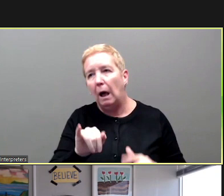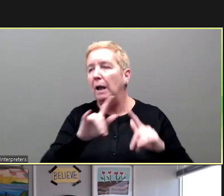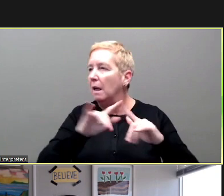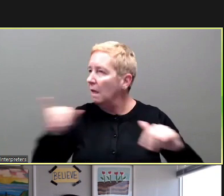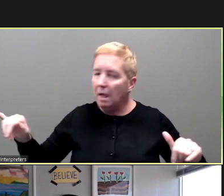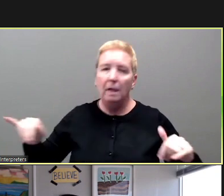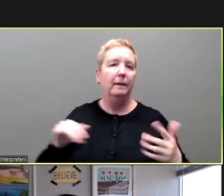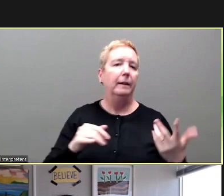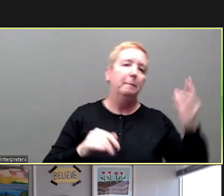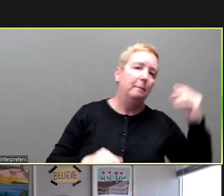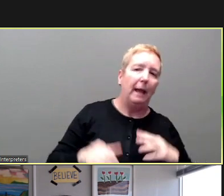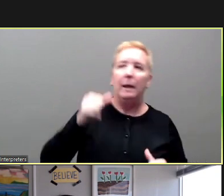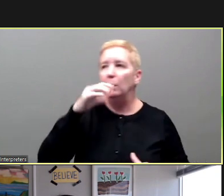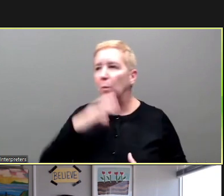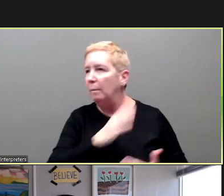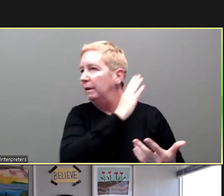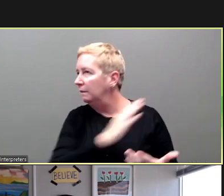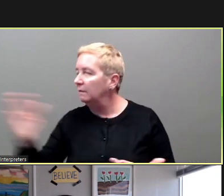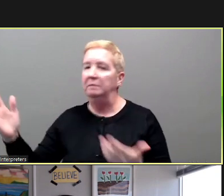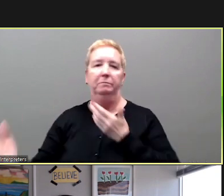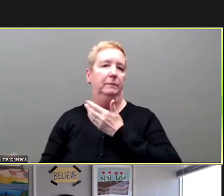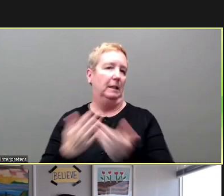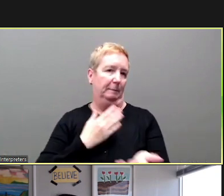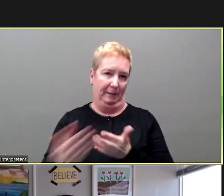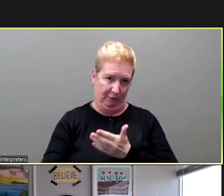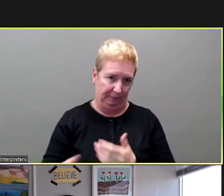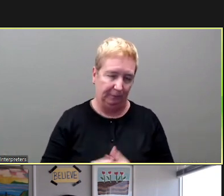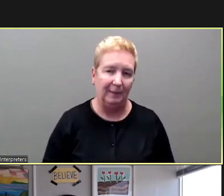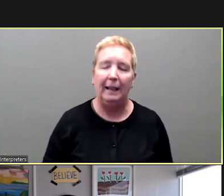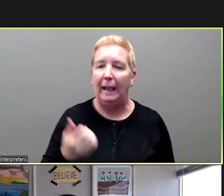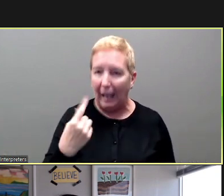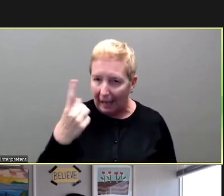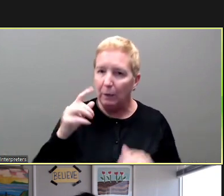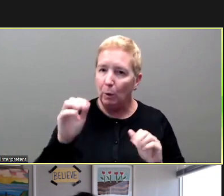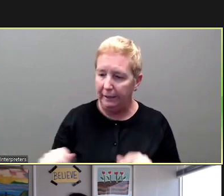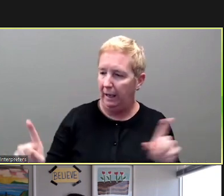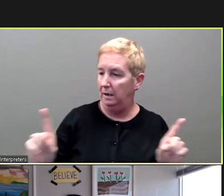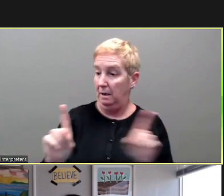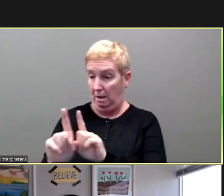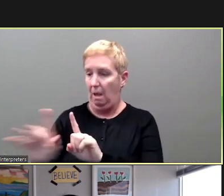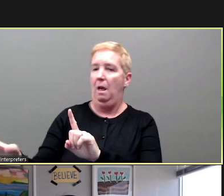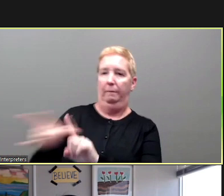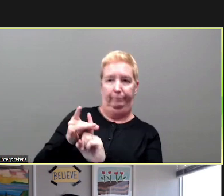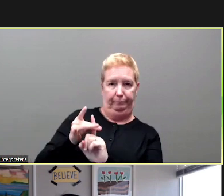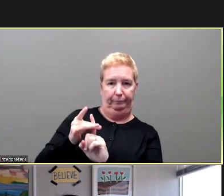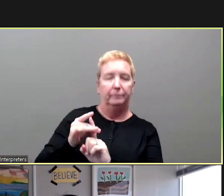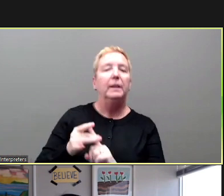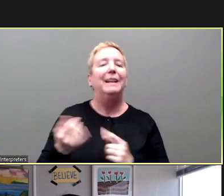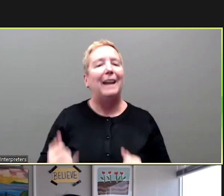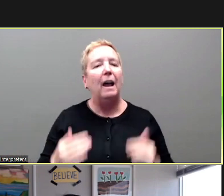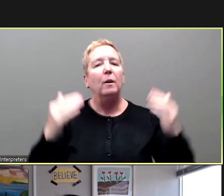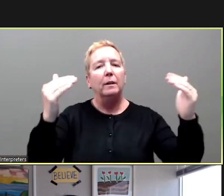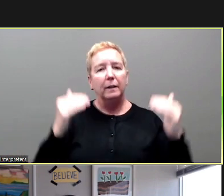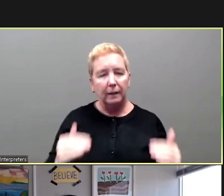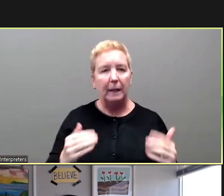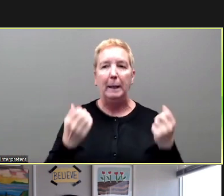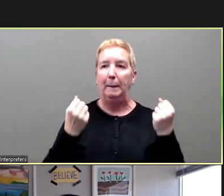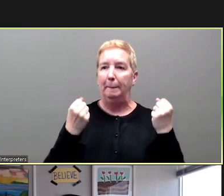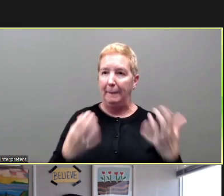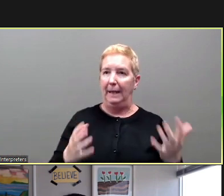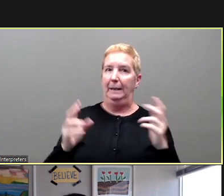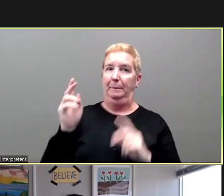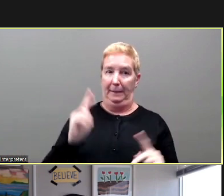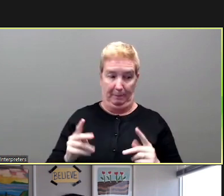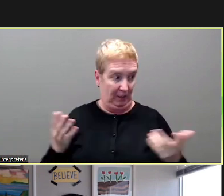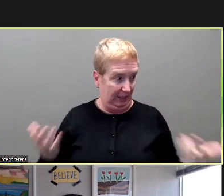So far, monkeypox vaccines have been administered here in New Mexico, thanks to a lot of people in the states,